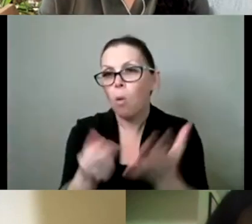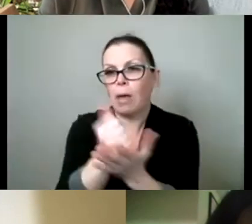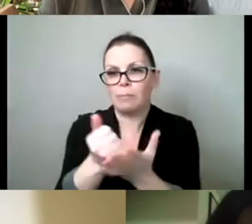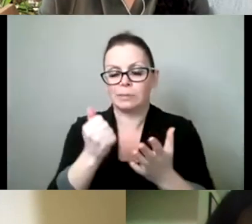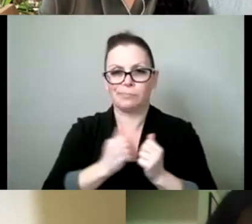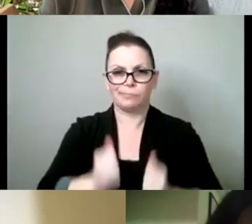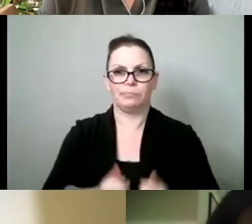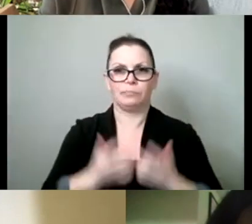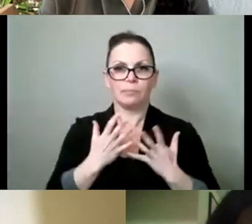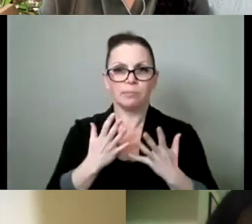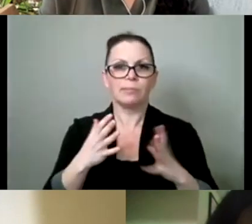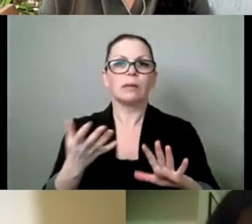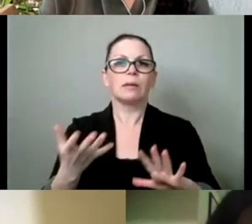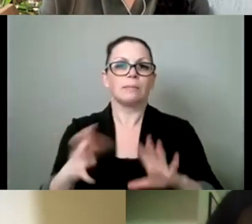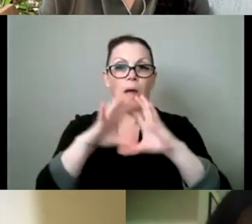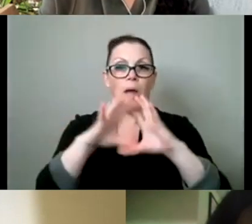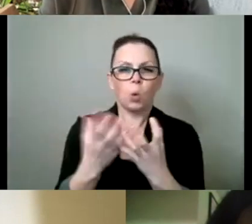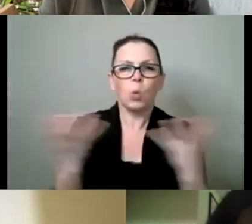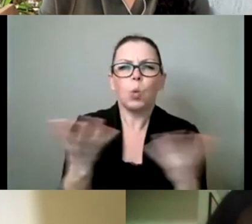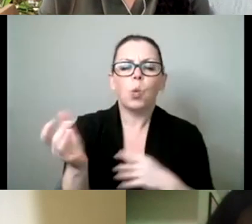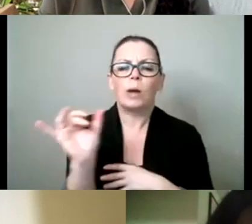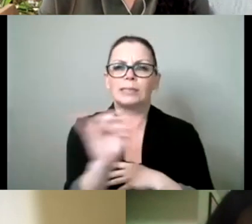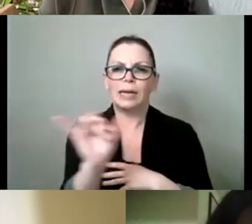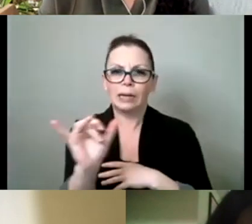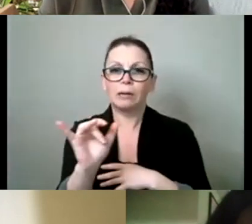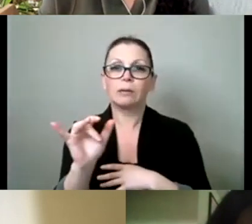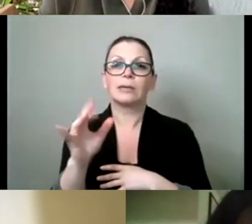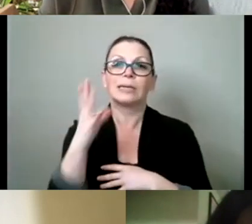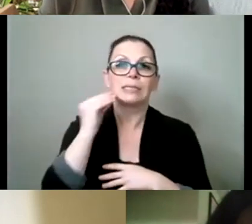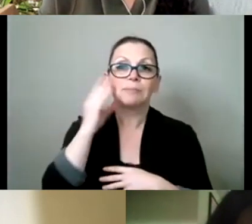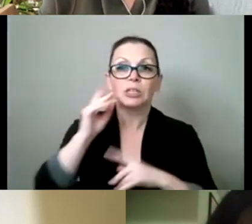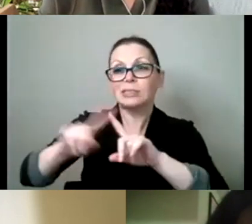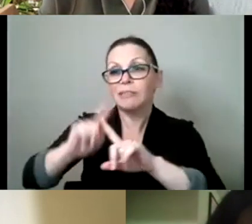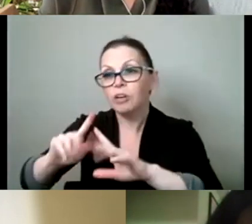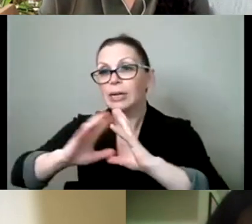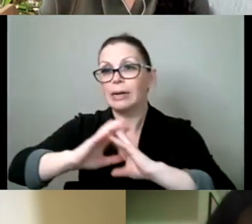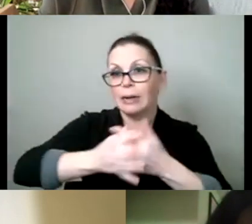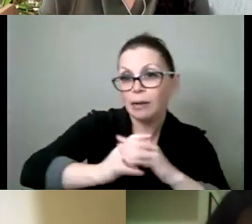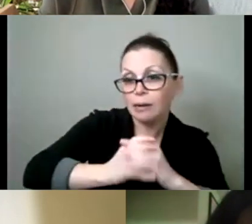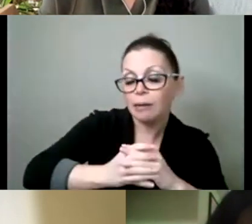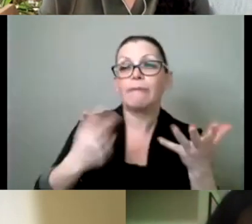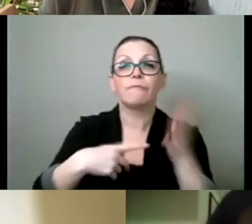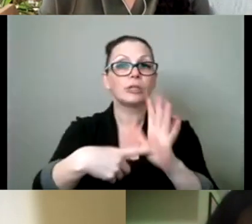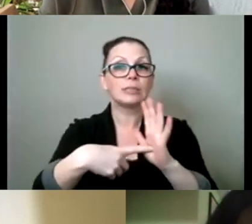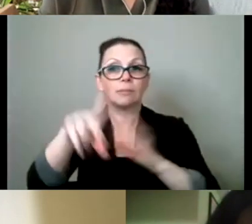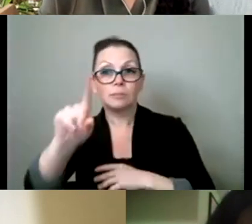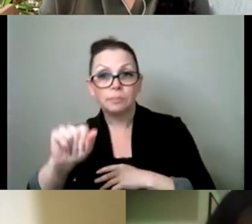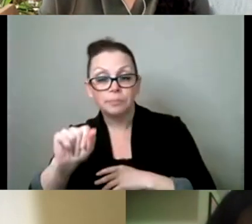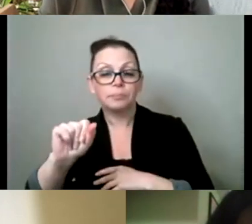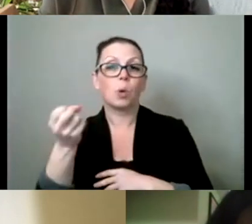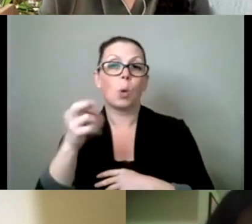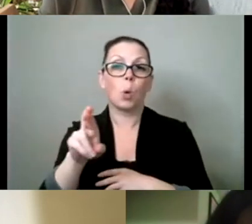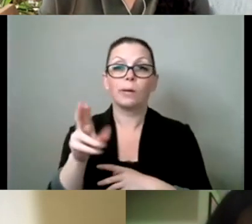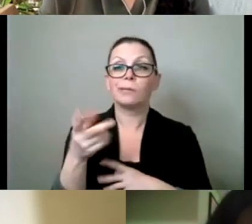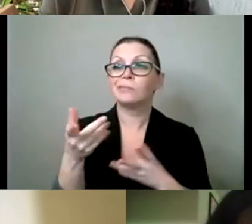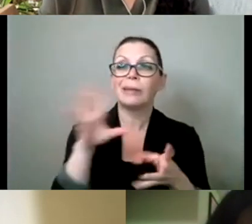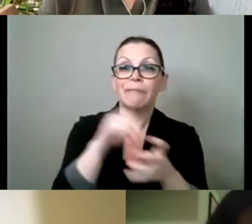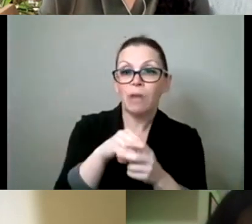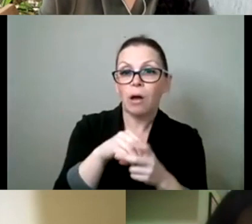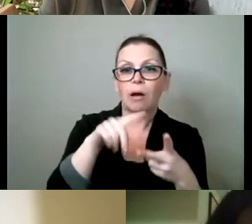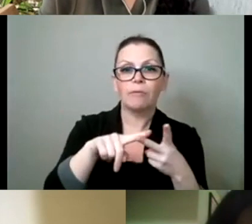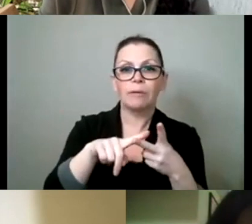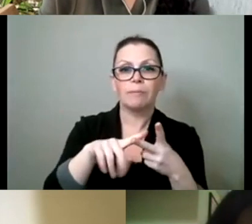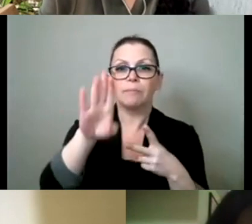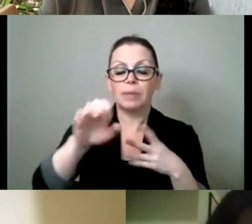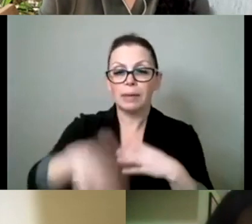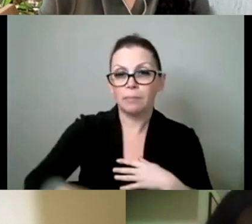like to be someone who has these different intersectionalities, whether it be dealing with disability or dealing with being brought